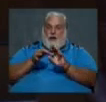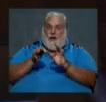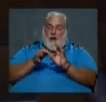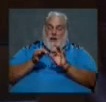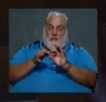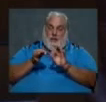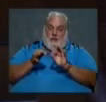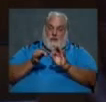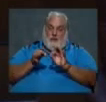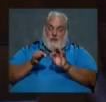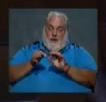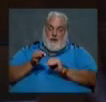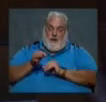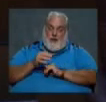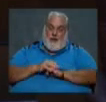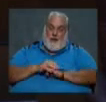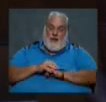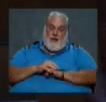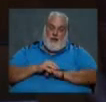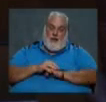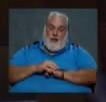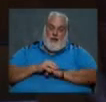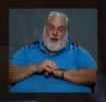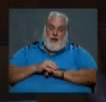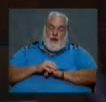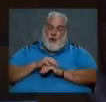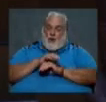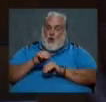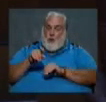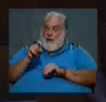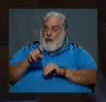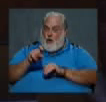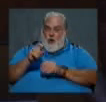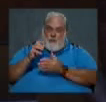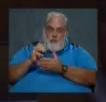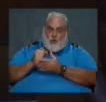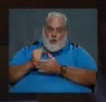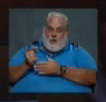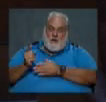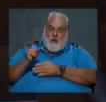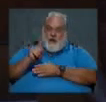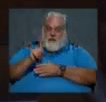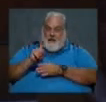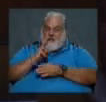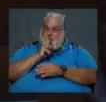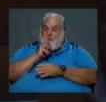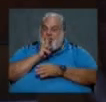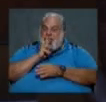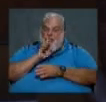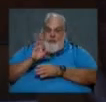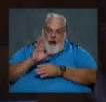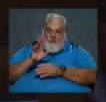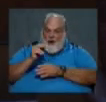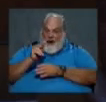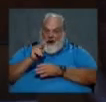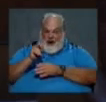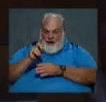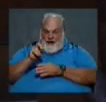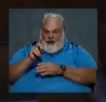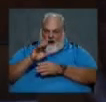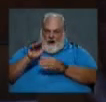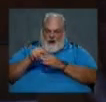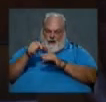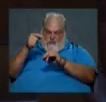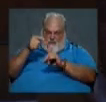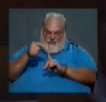And really probably won't be any need or opportunity to get up and speak again and wave your hand. So I'm sure all the points